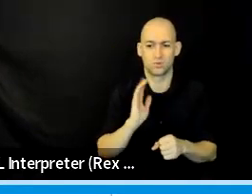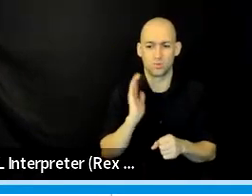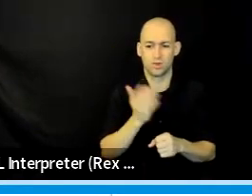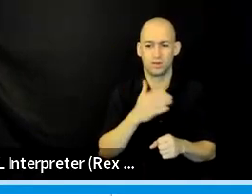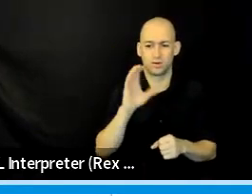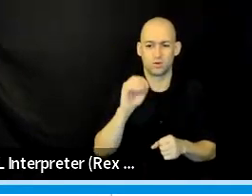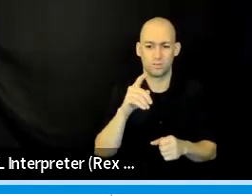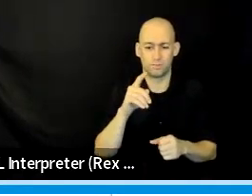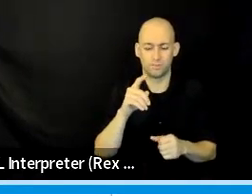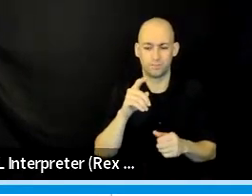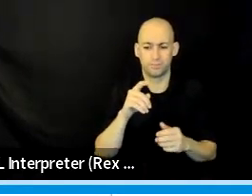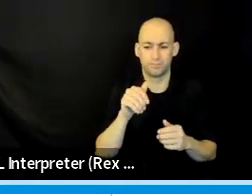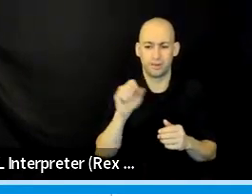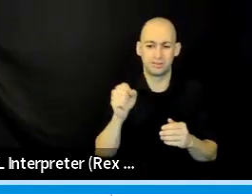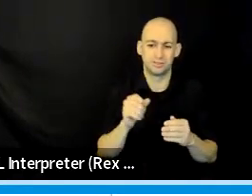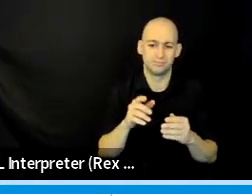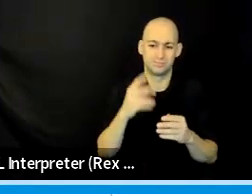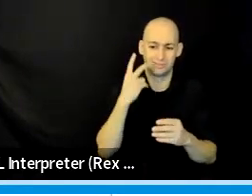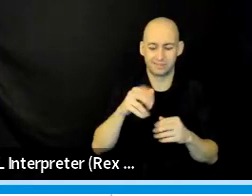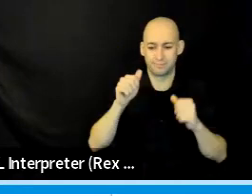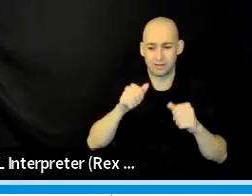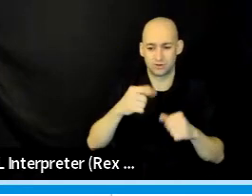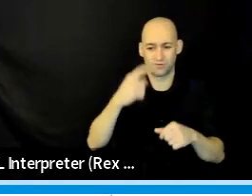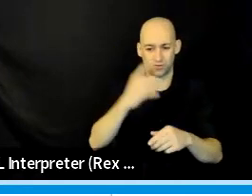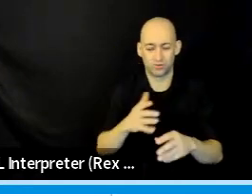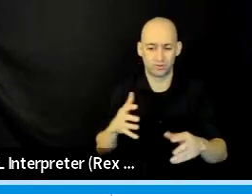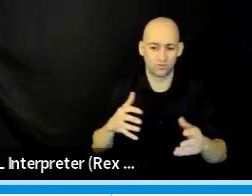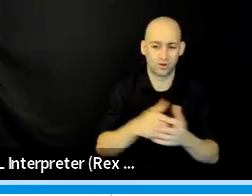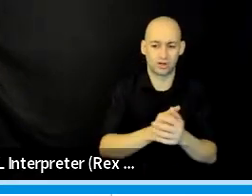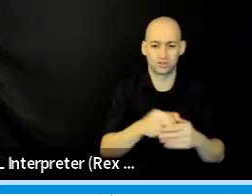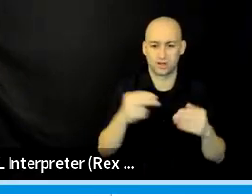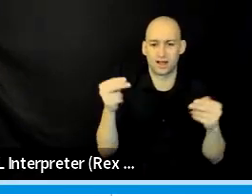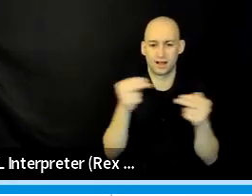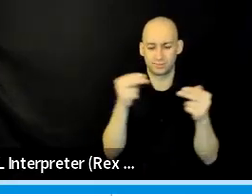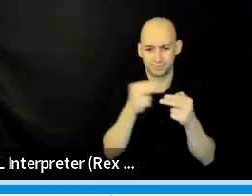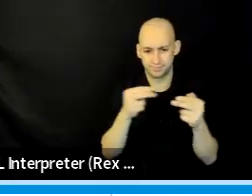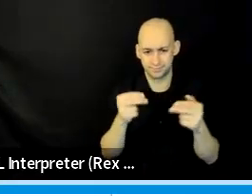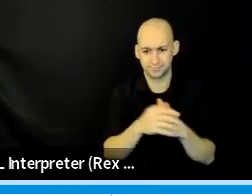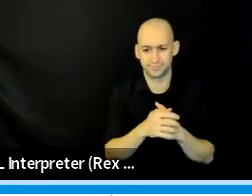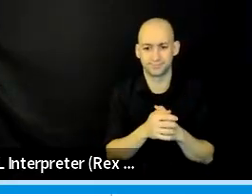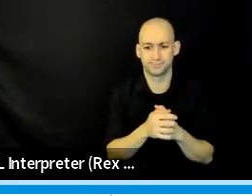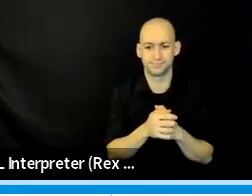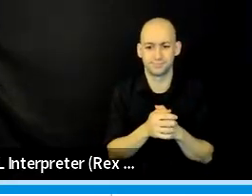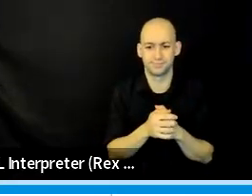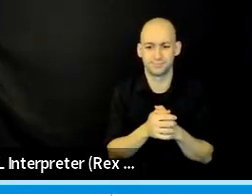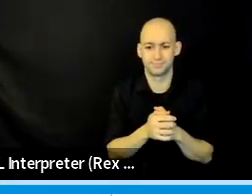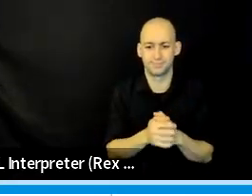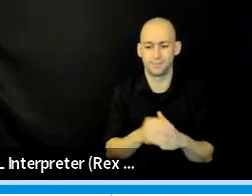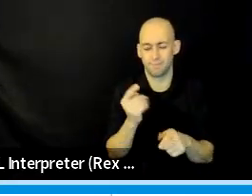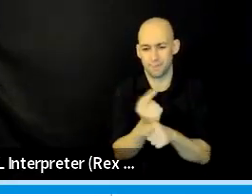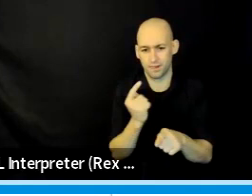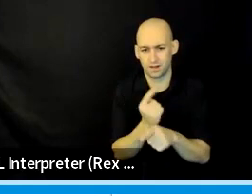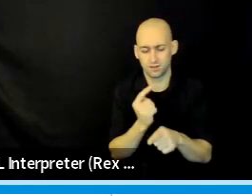have a potential to collide with high-speed traffic on US 101. The at-grade intersection of US 101